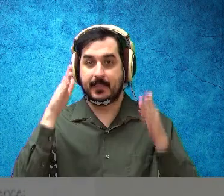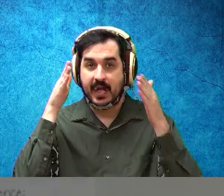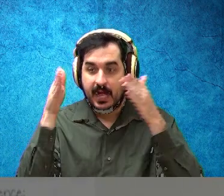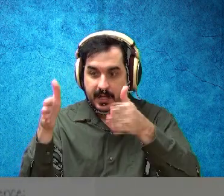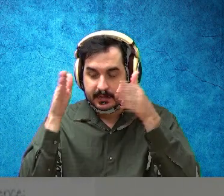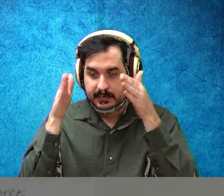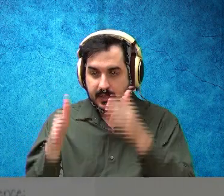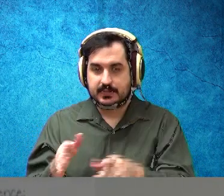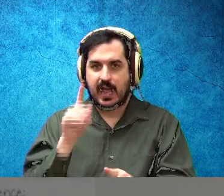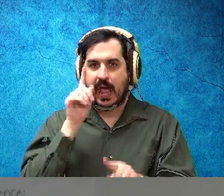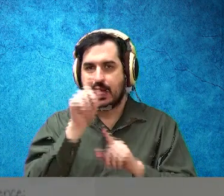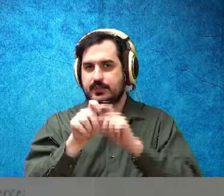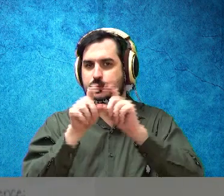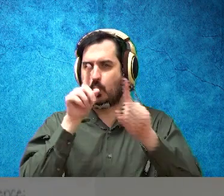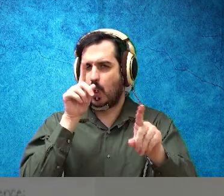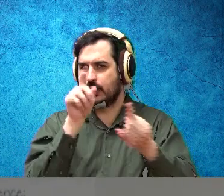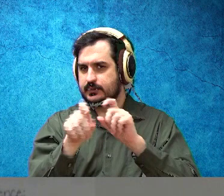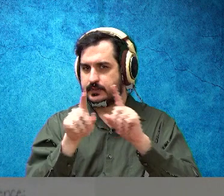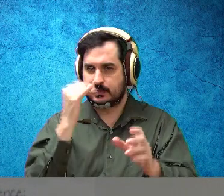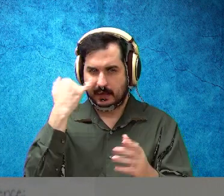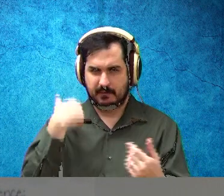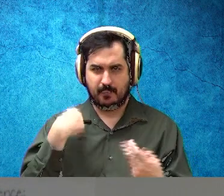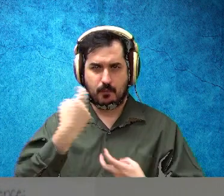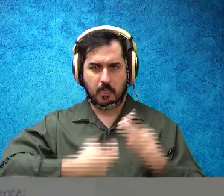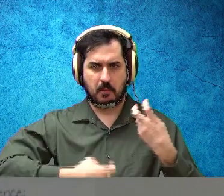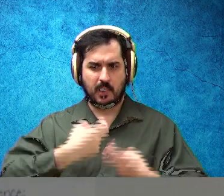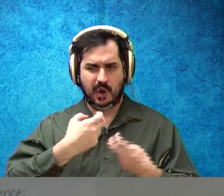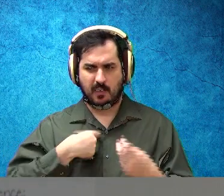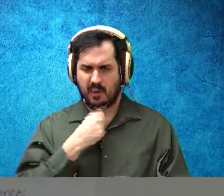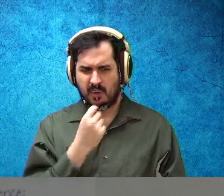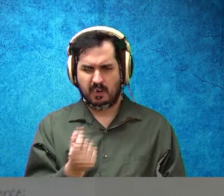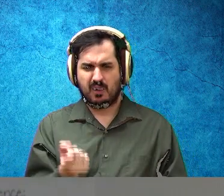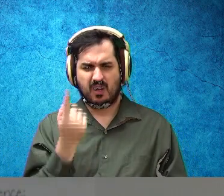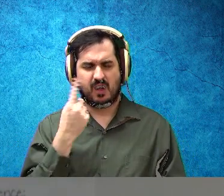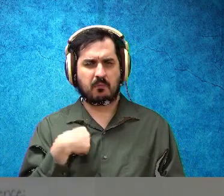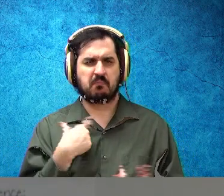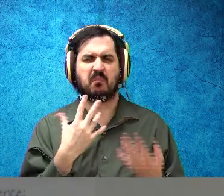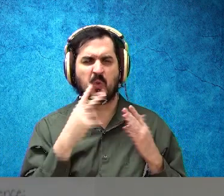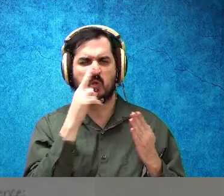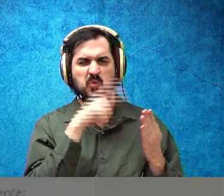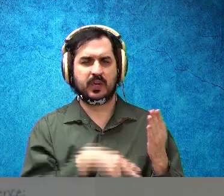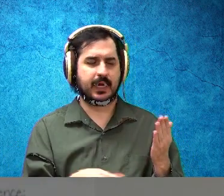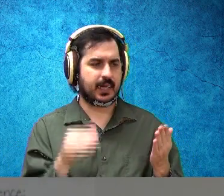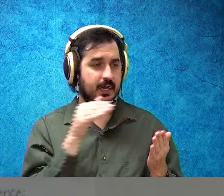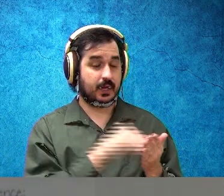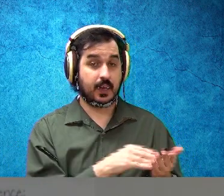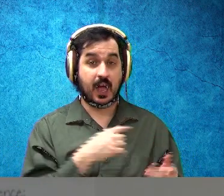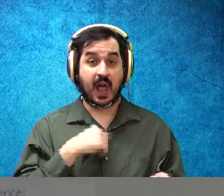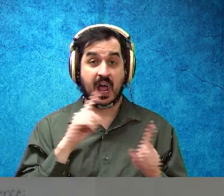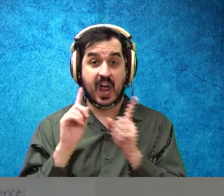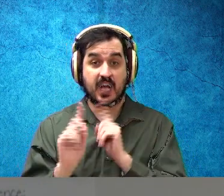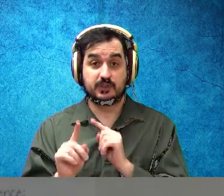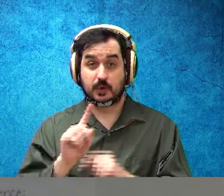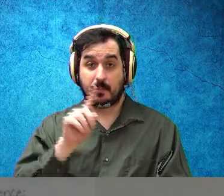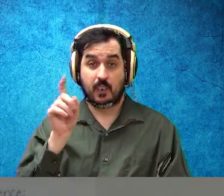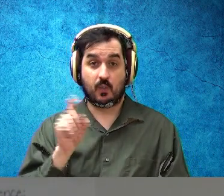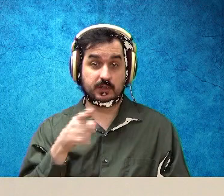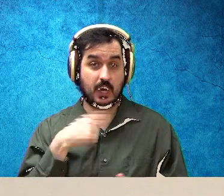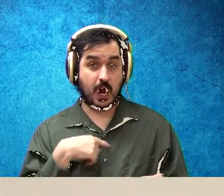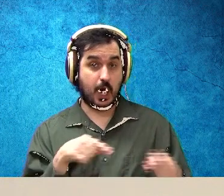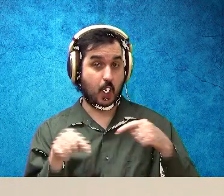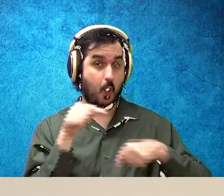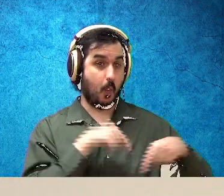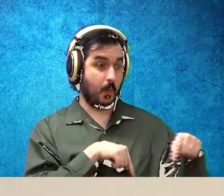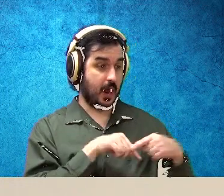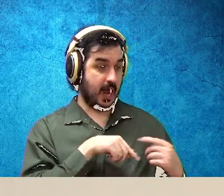might go back and read. And when I answered my questions, I went back into my passage. And that's important.